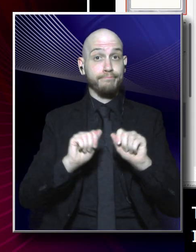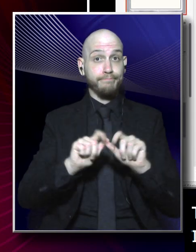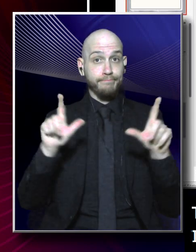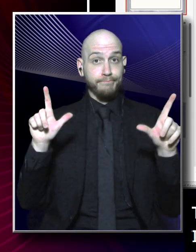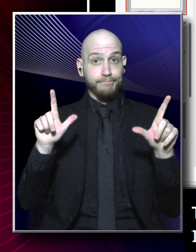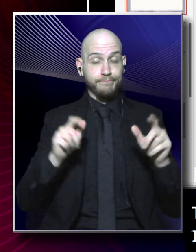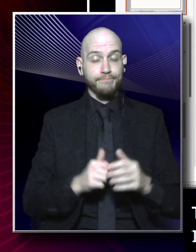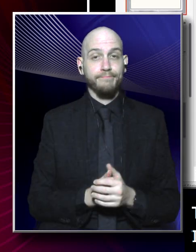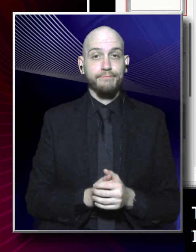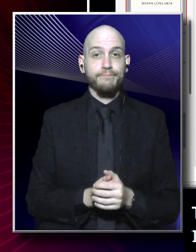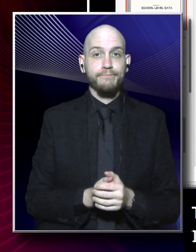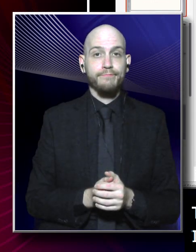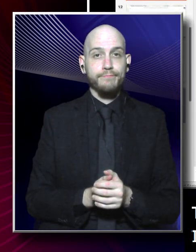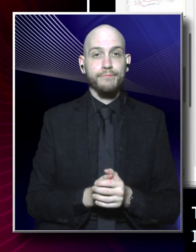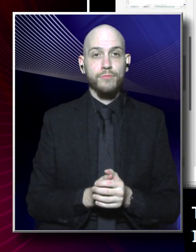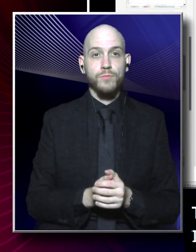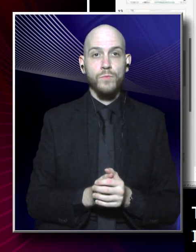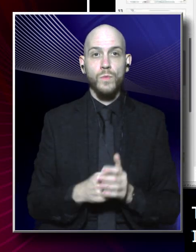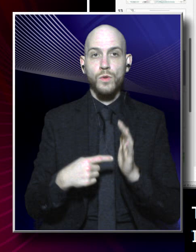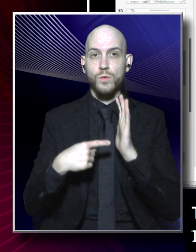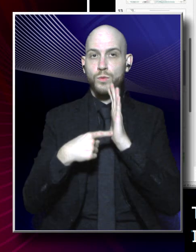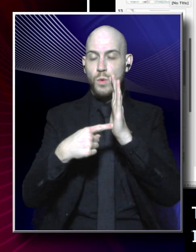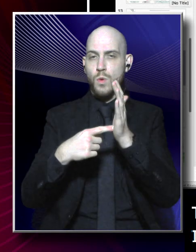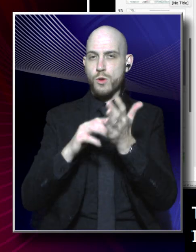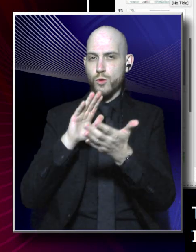we'll start by looking at some school level data.